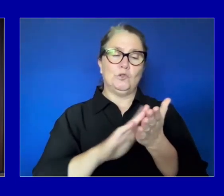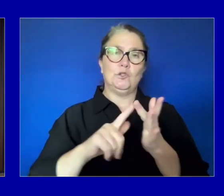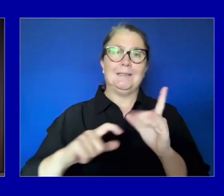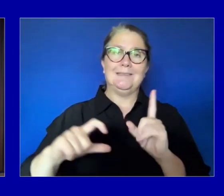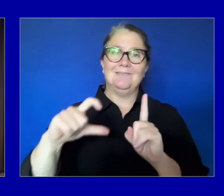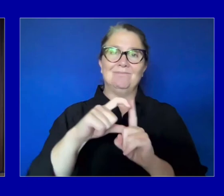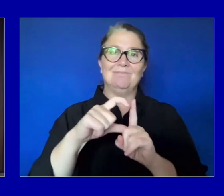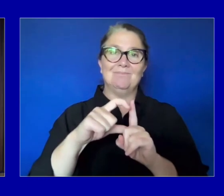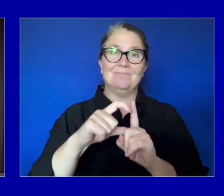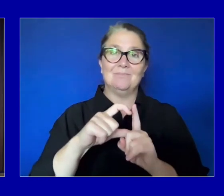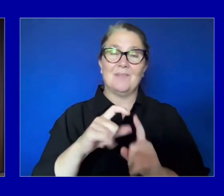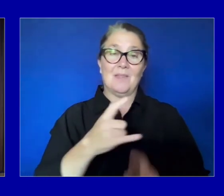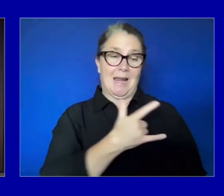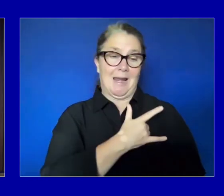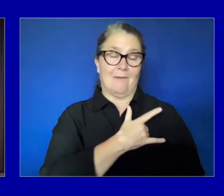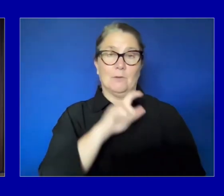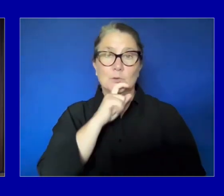can't.